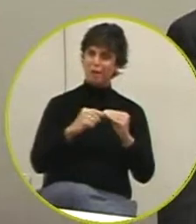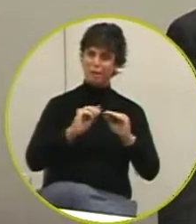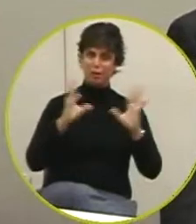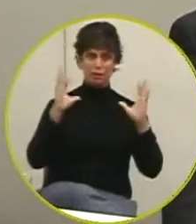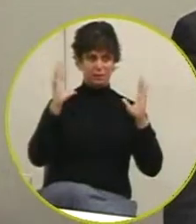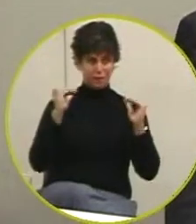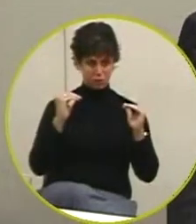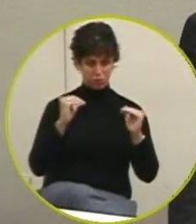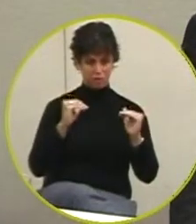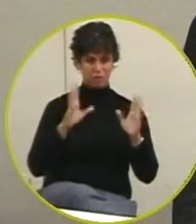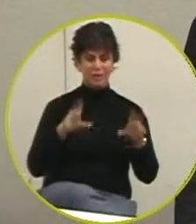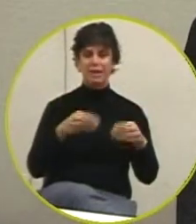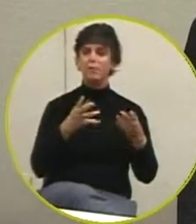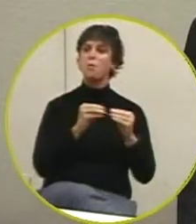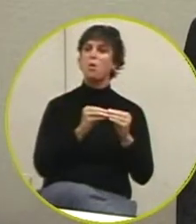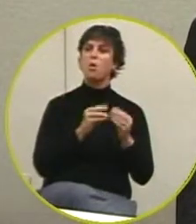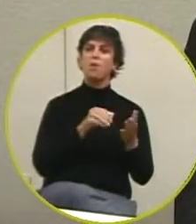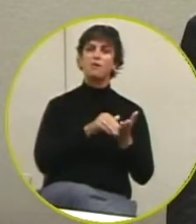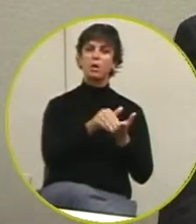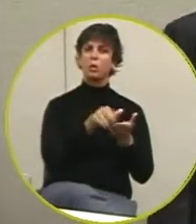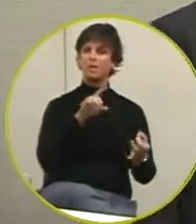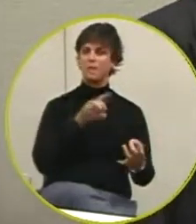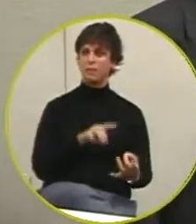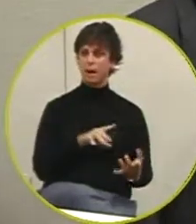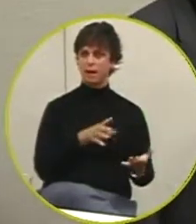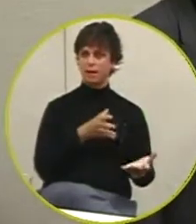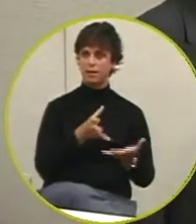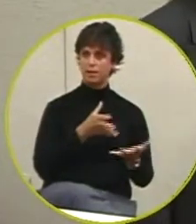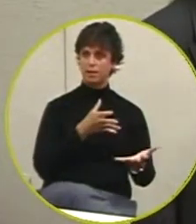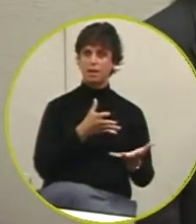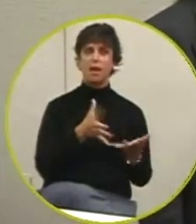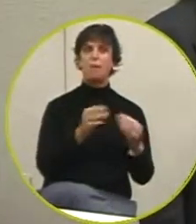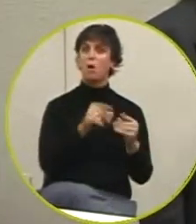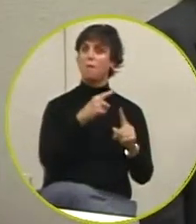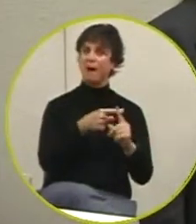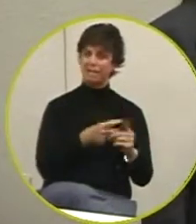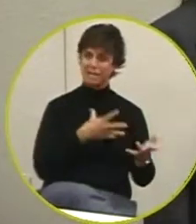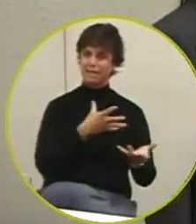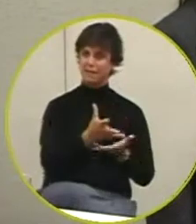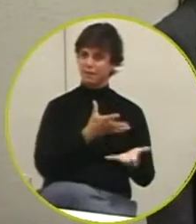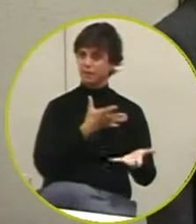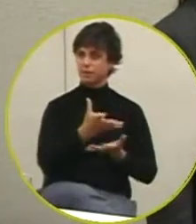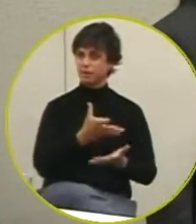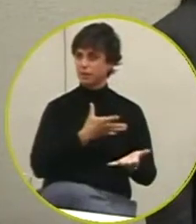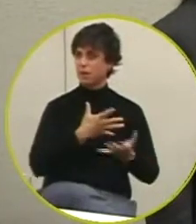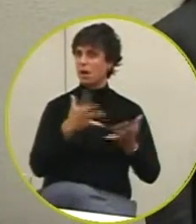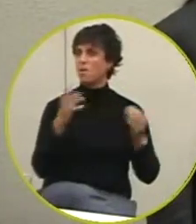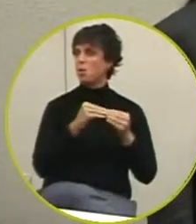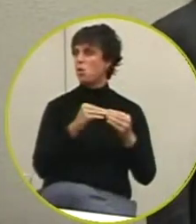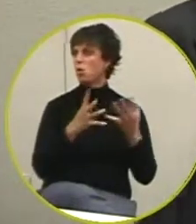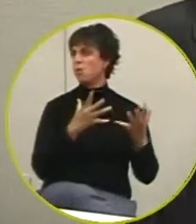expectations. They give them more frequent feedback. They give them a lot more positives. They're a lot